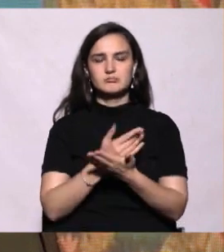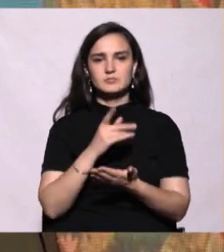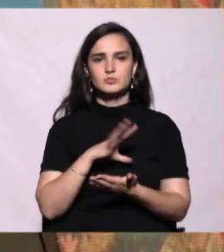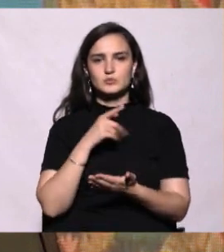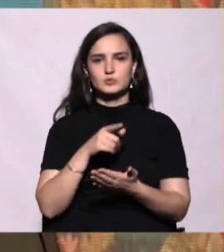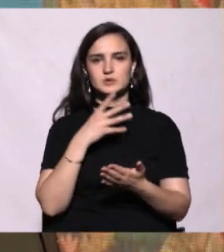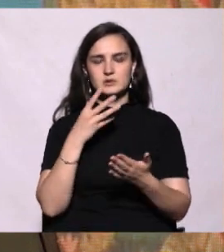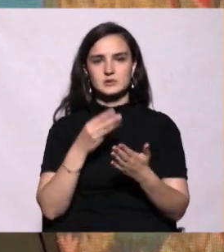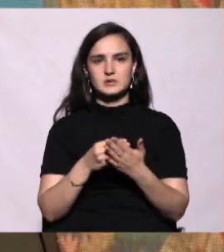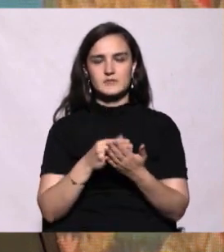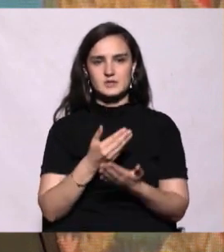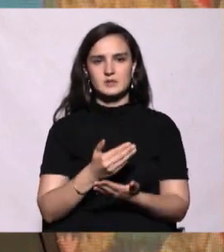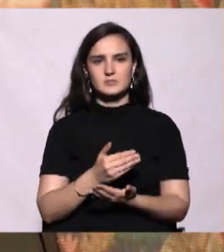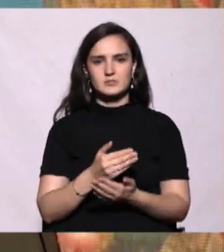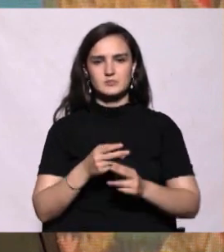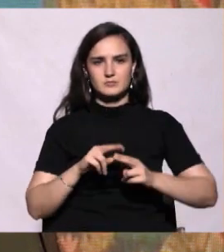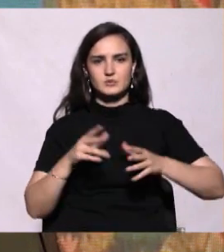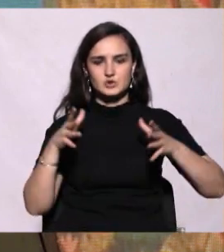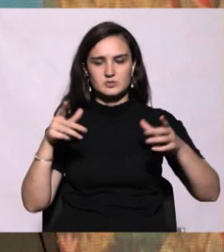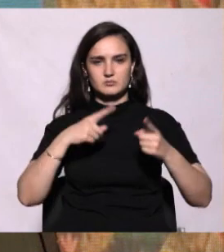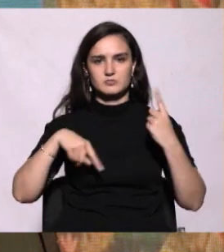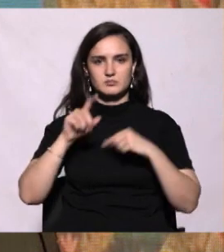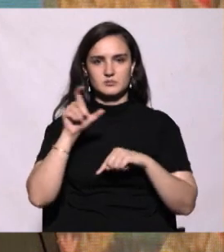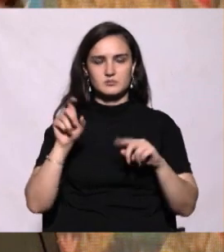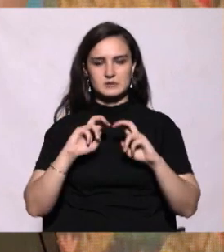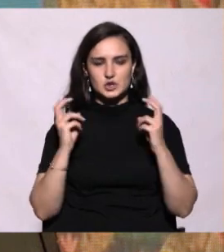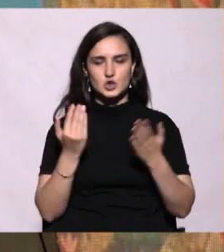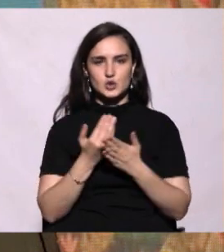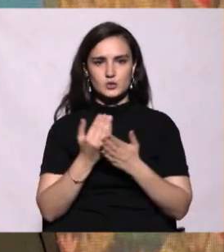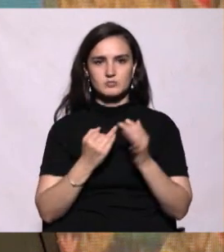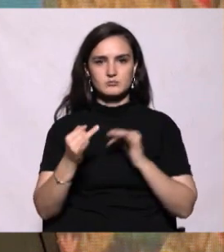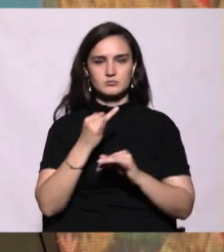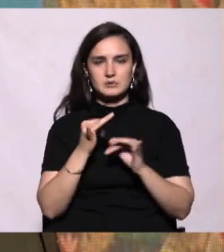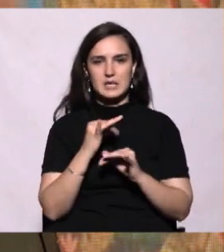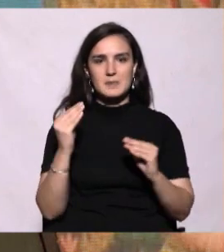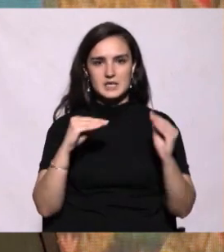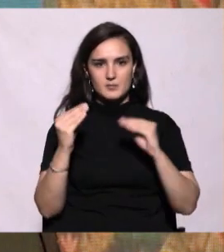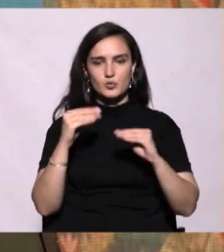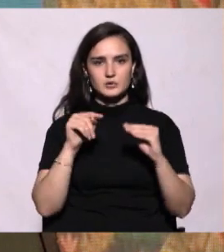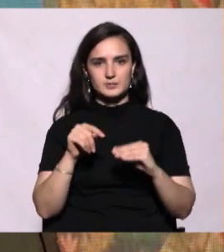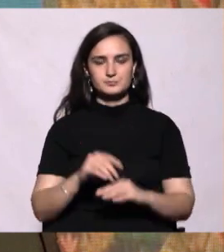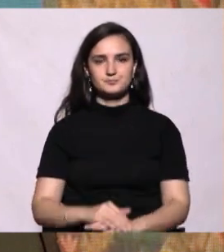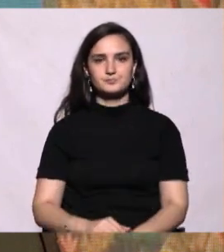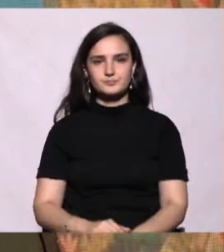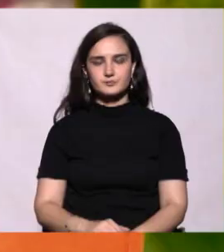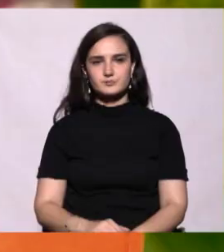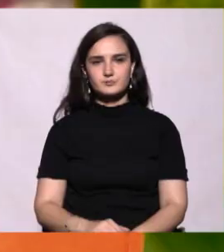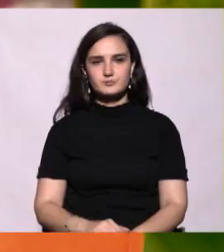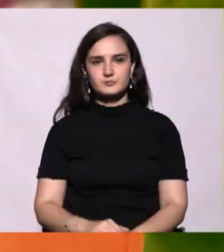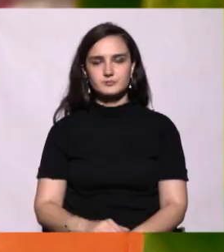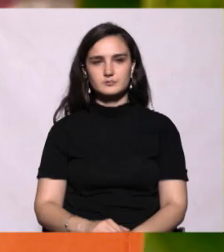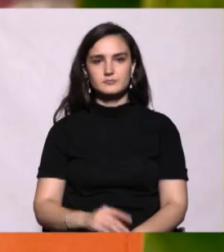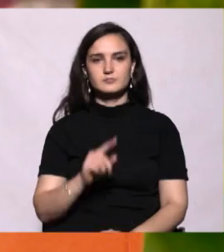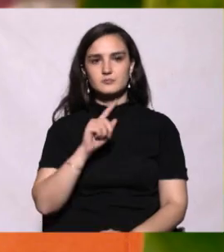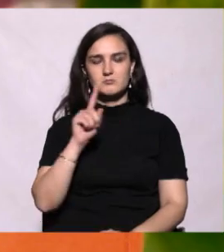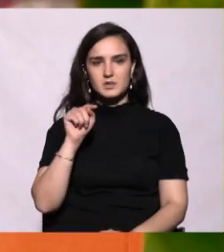its own genre almost. It became a new genre by itself. People just wrote stories and added it to the entire legend. Yes,